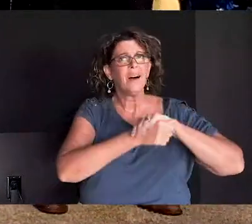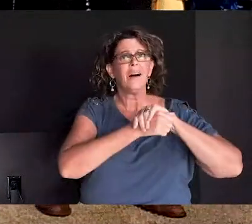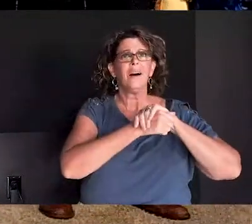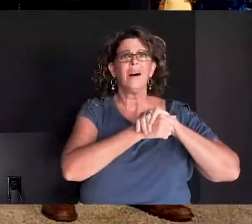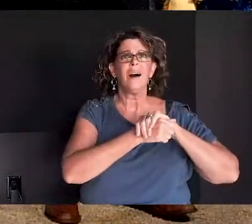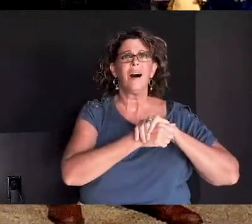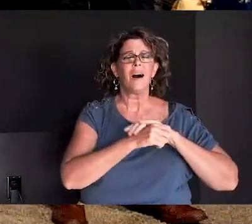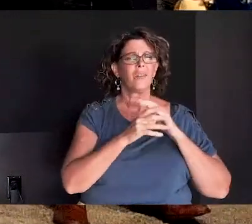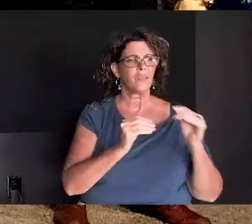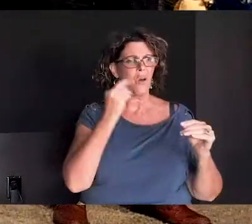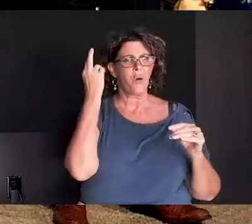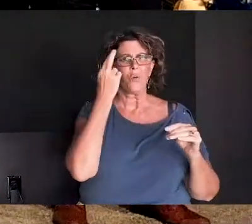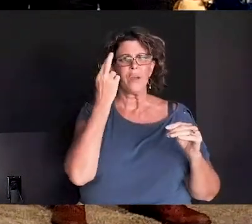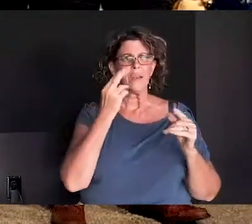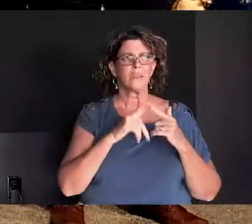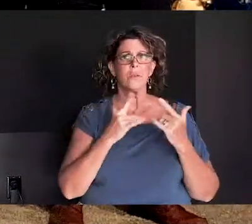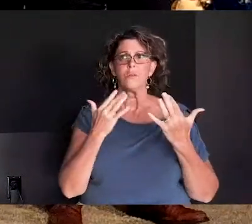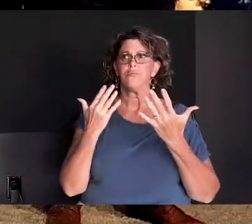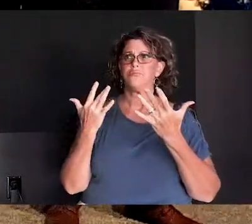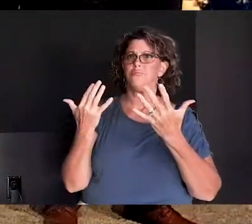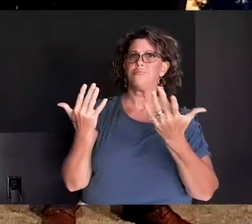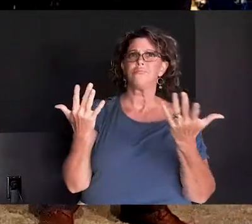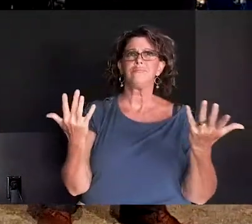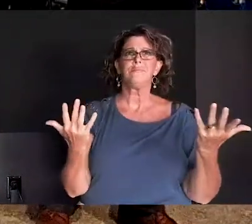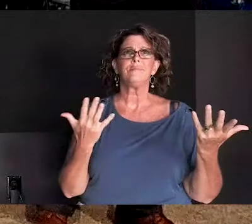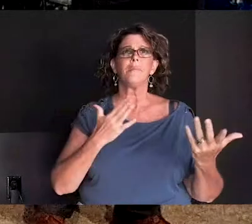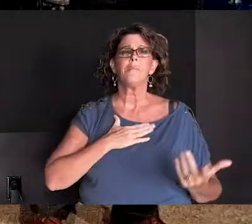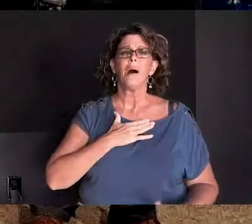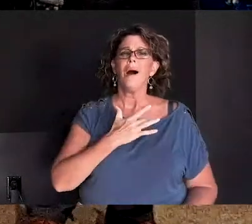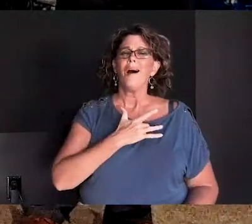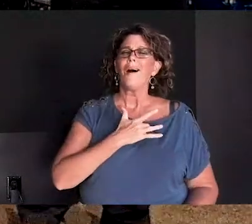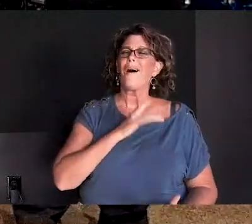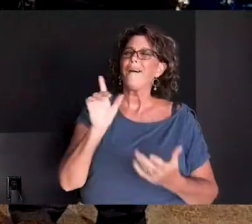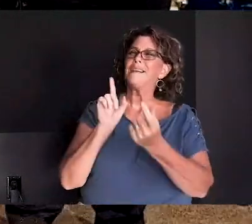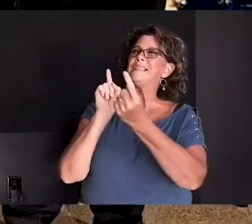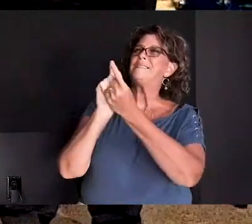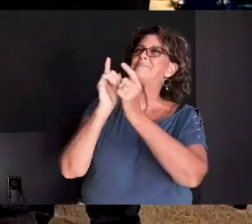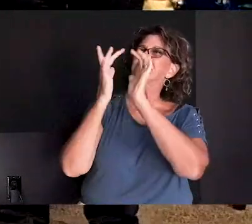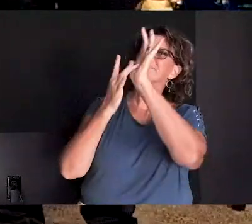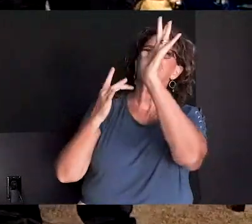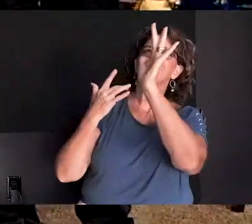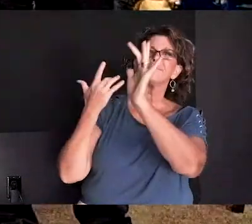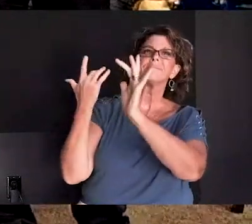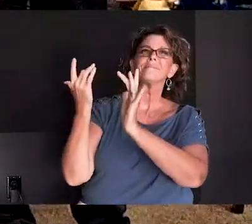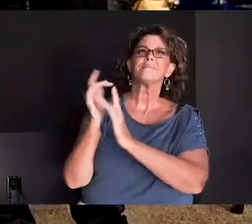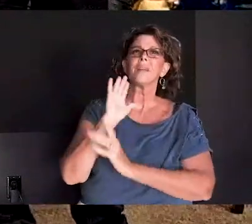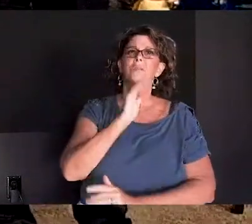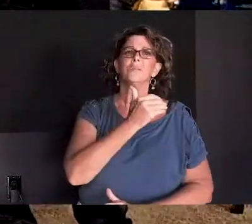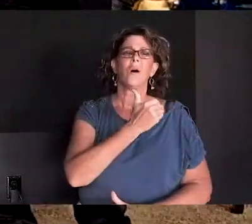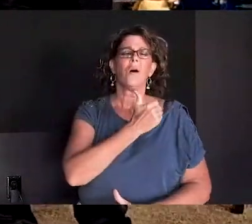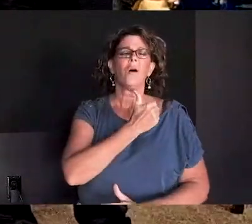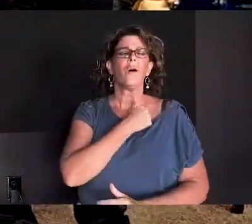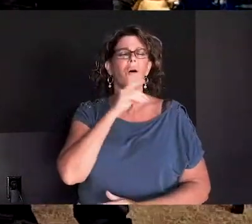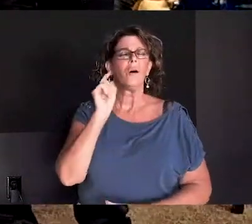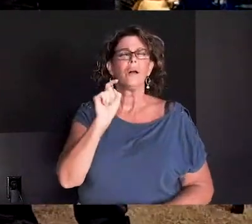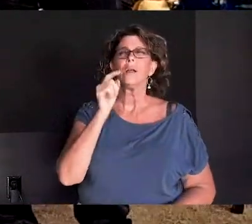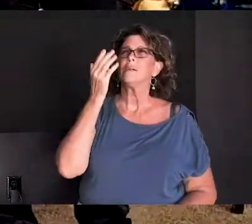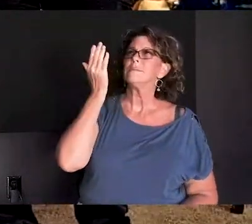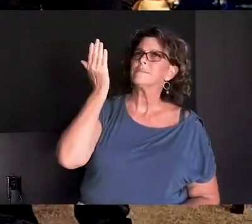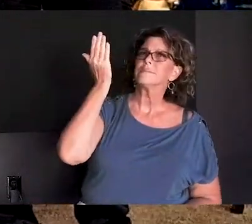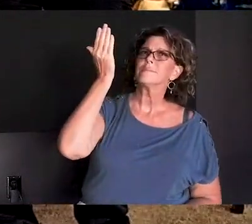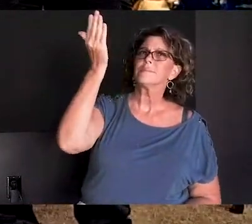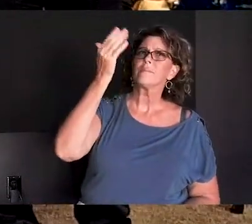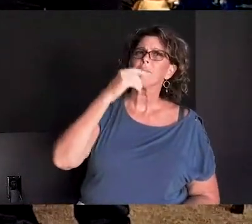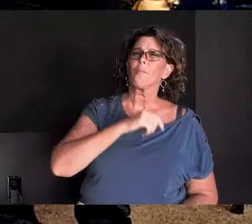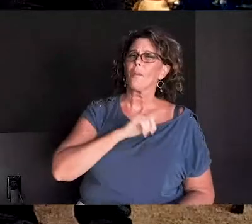reason to wait. My heart needs a surgeon, my soul needs a friend. So I